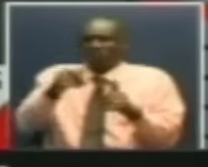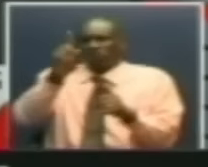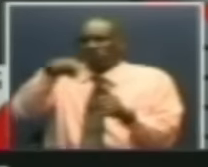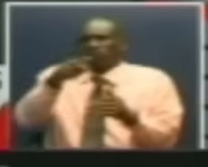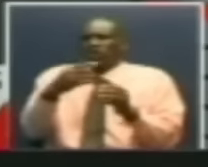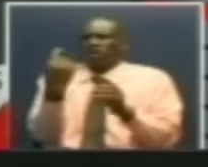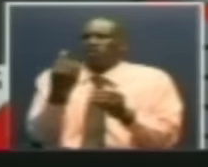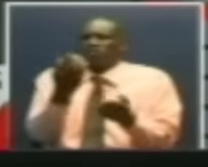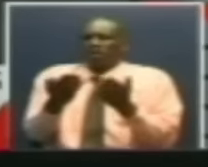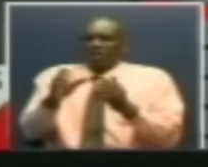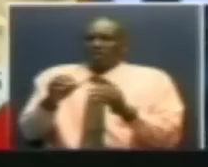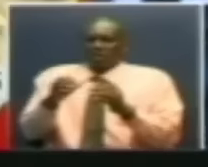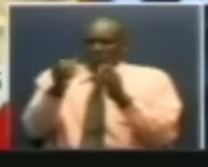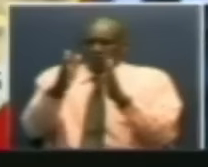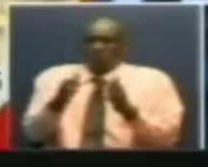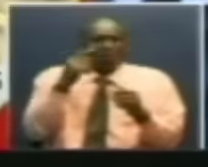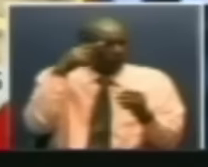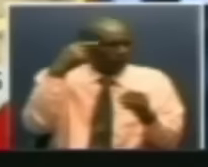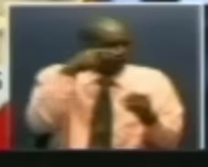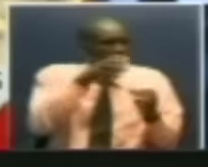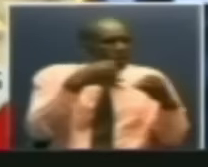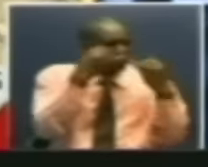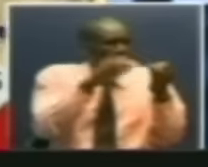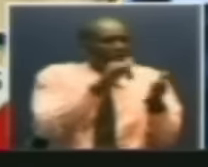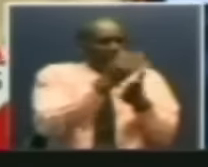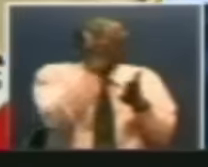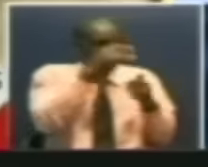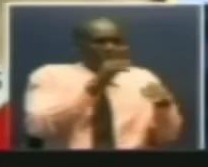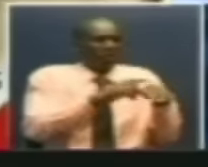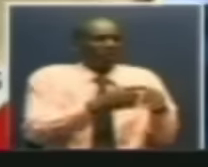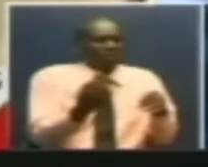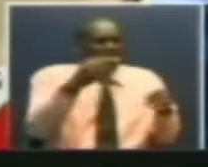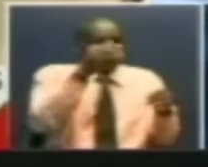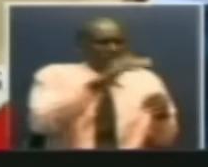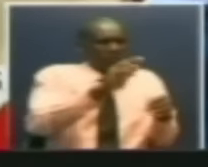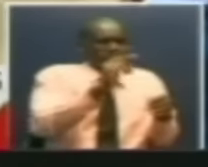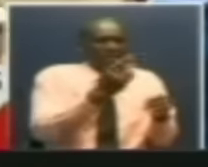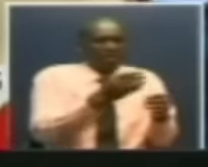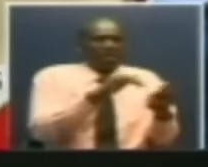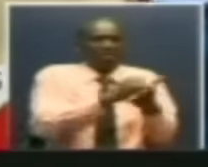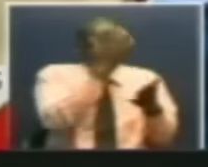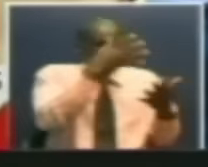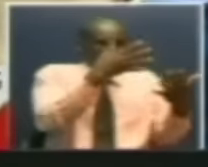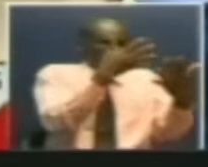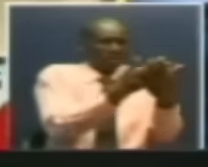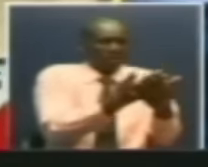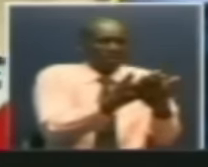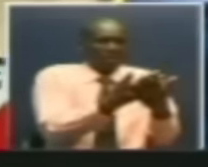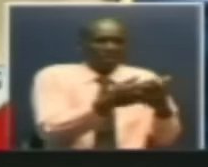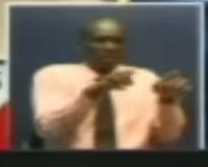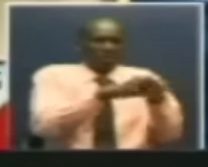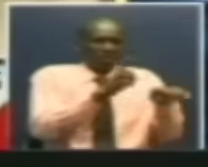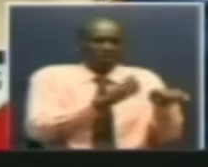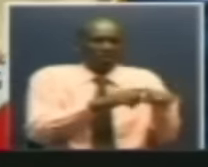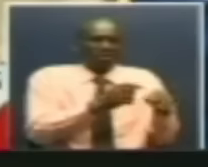he's not just any immigrant. For your information, that is why when he sneaked in, he was arrested within the same period